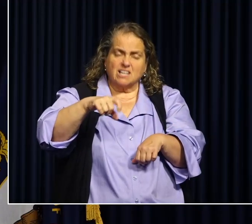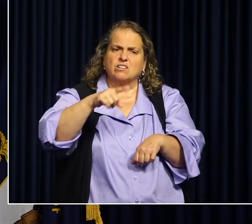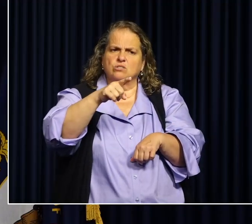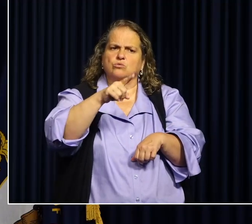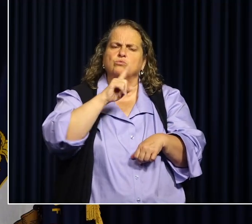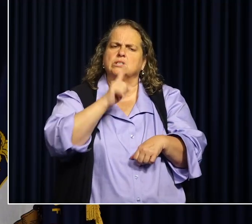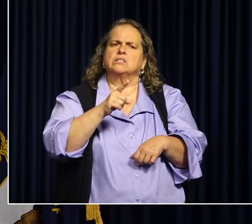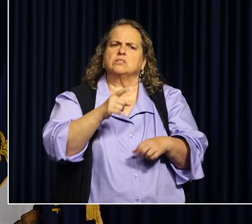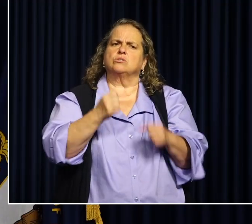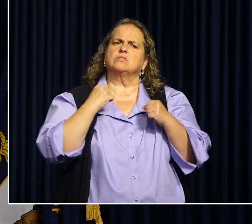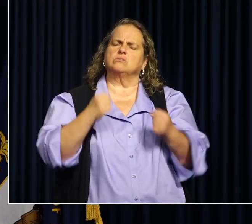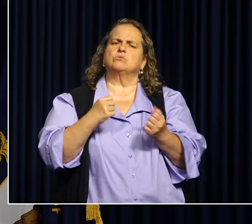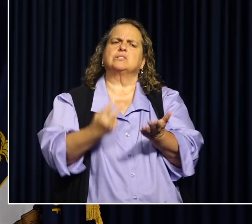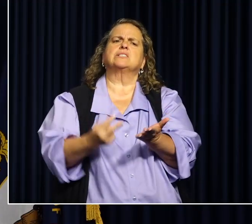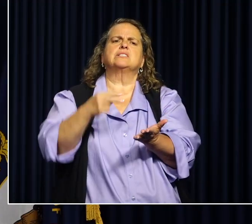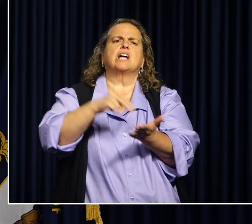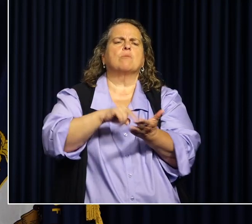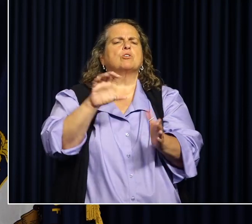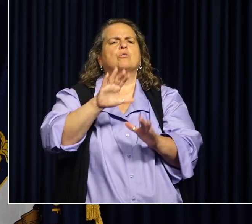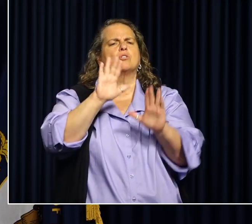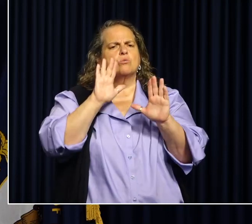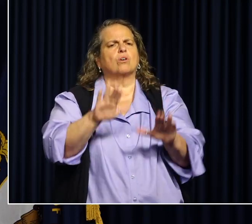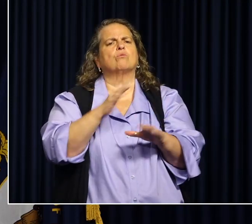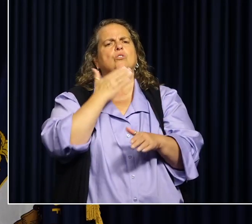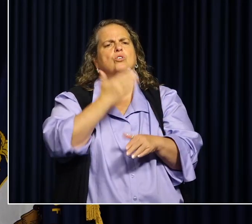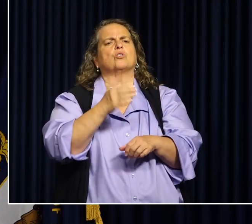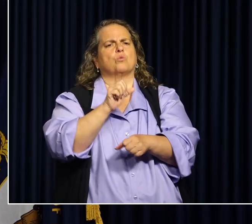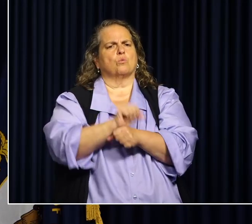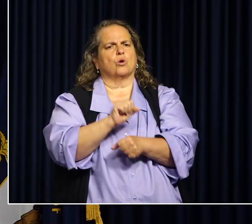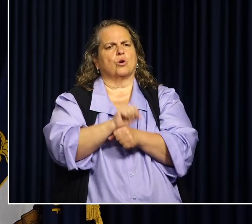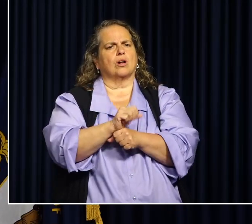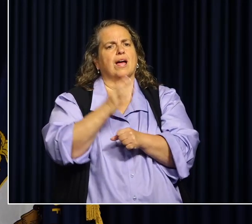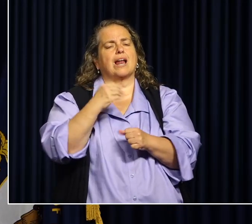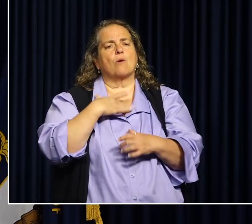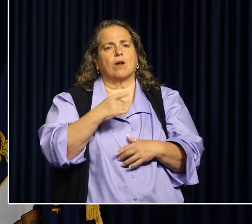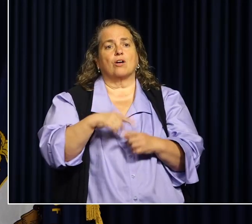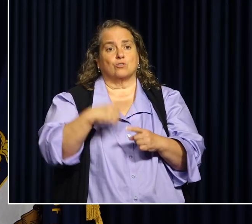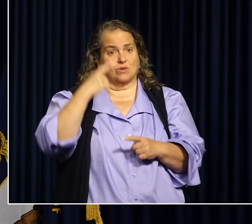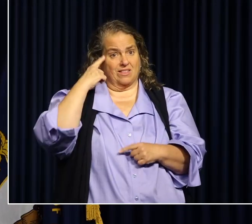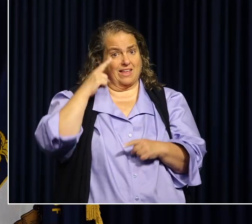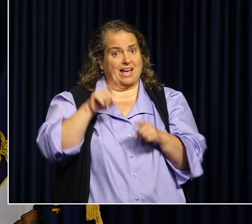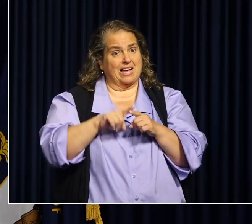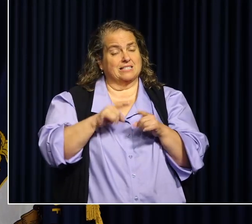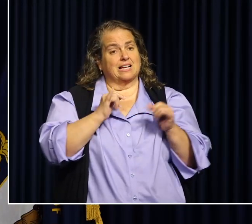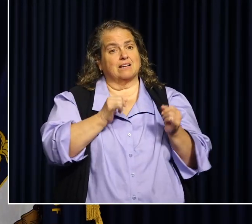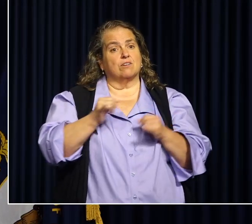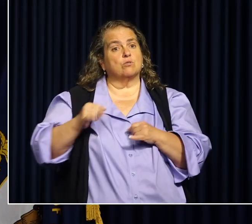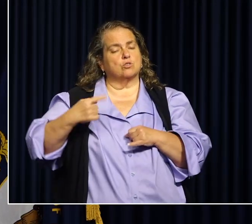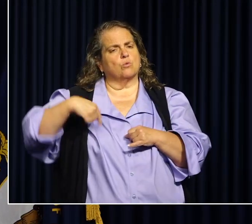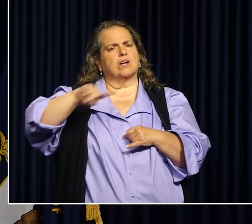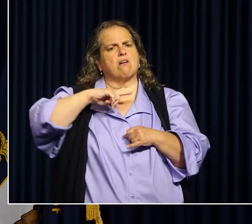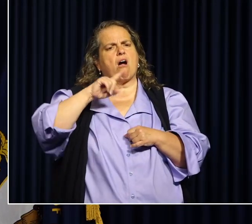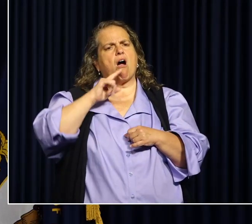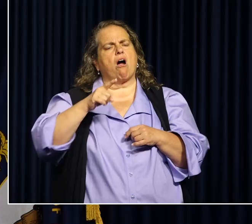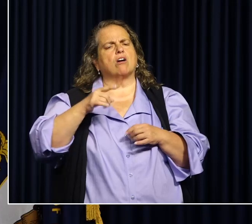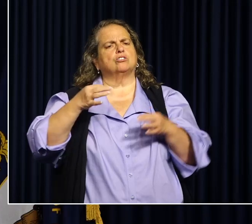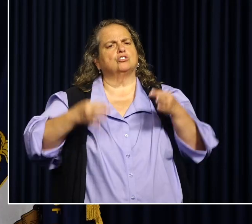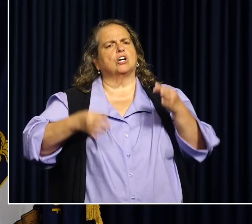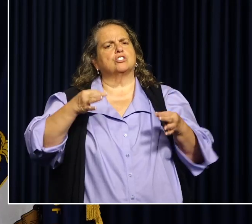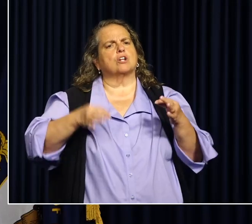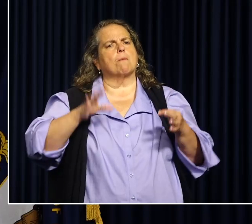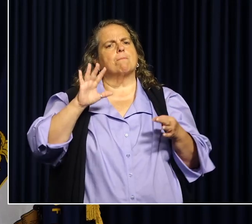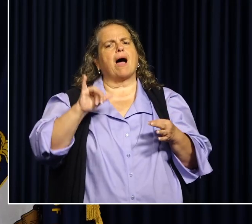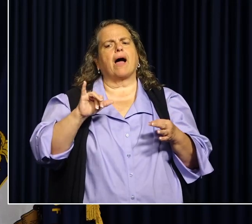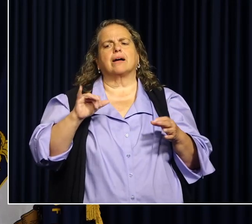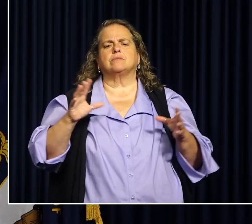doing good work. I'd like to think that as individuals, we're judged by the totality of our actions, and these